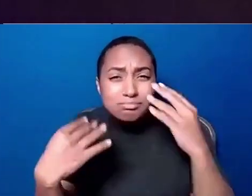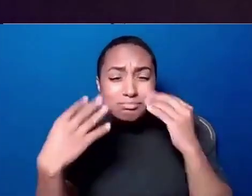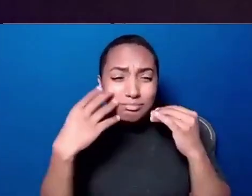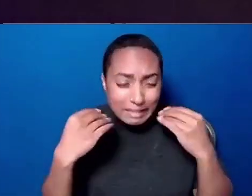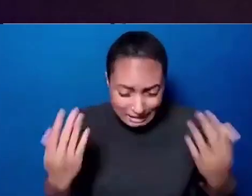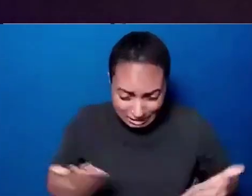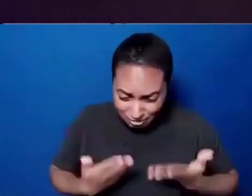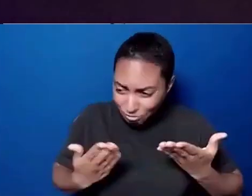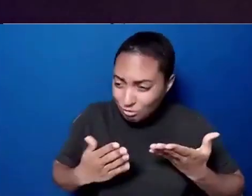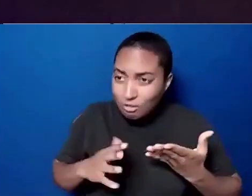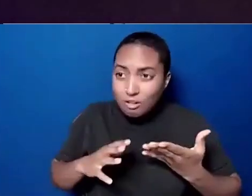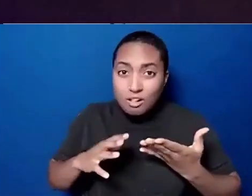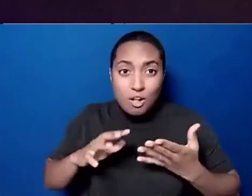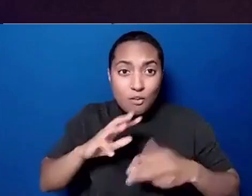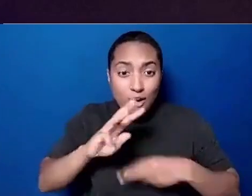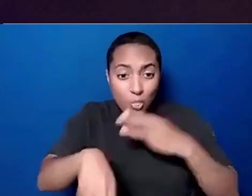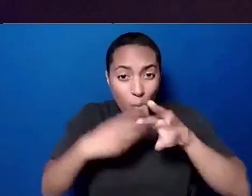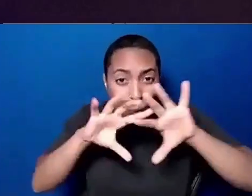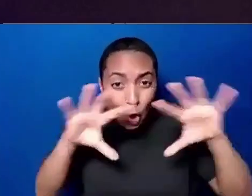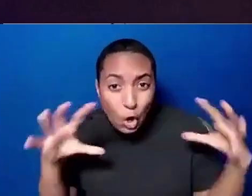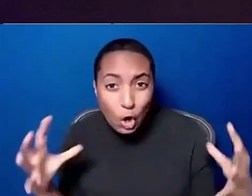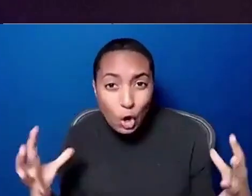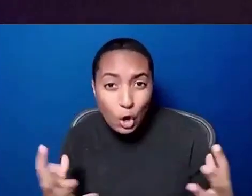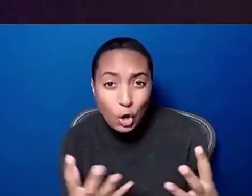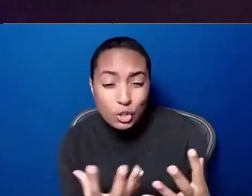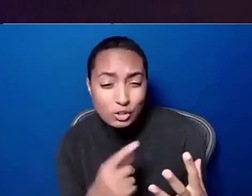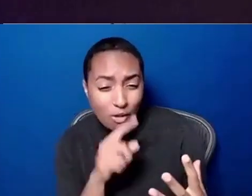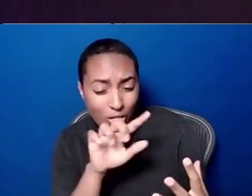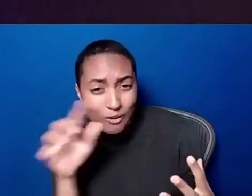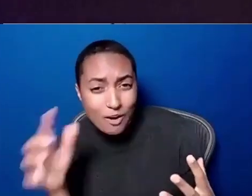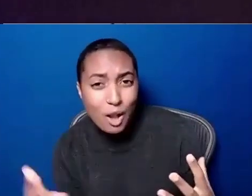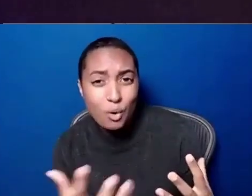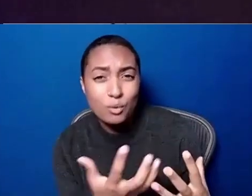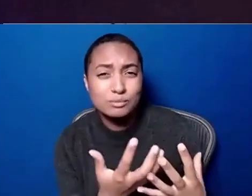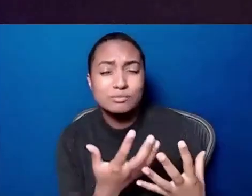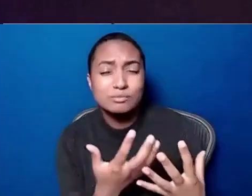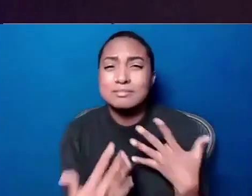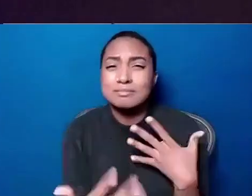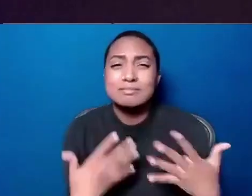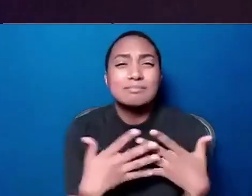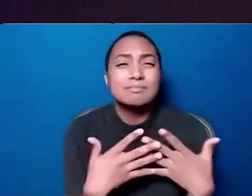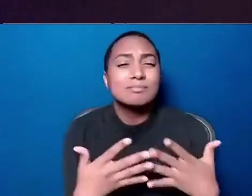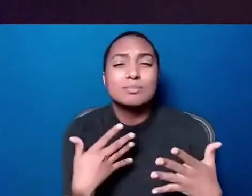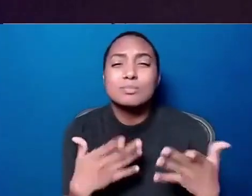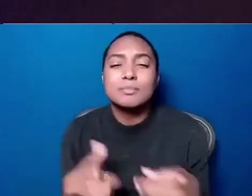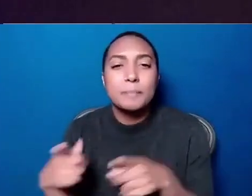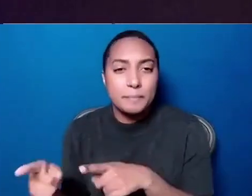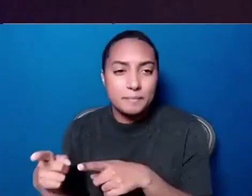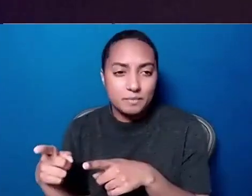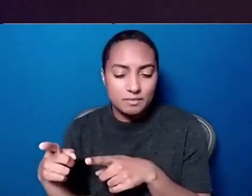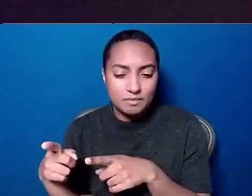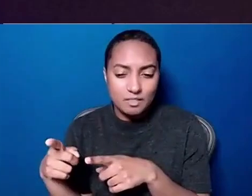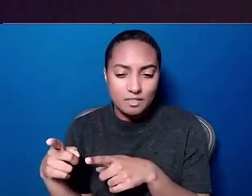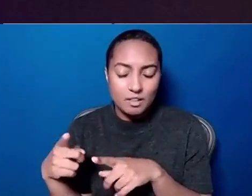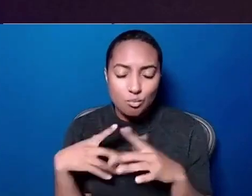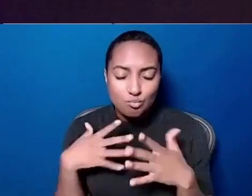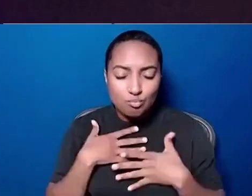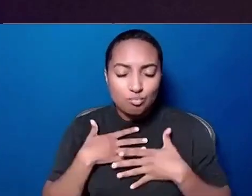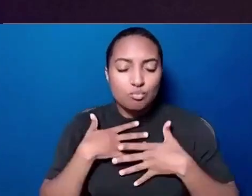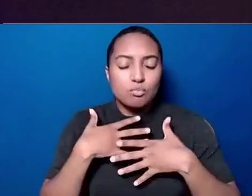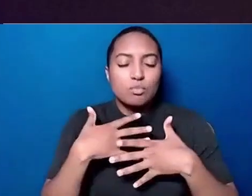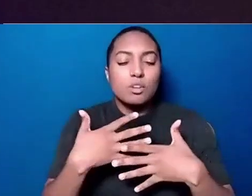of the world, going to the heart for a moment to breathe and locate yourself